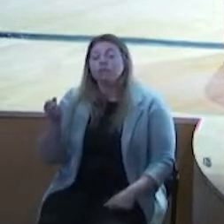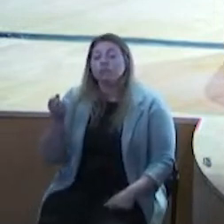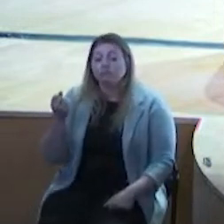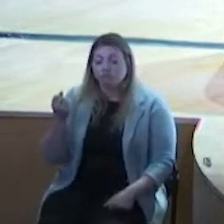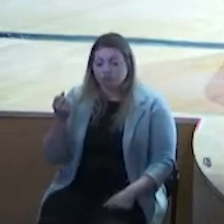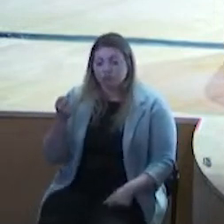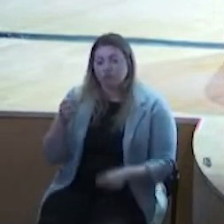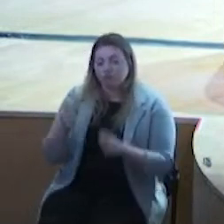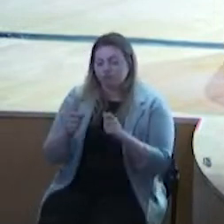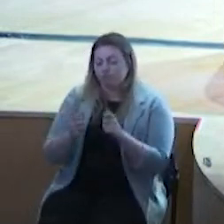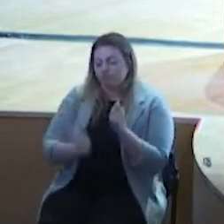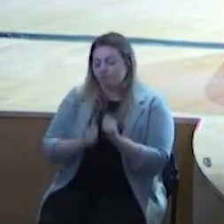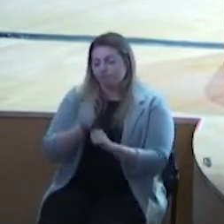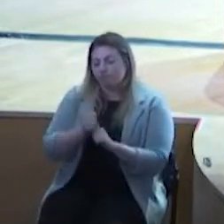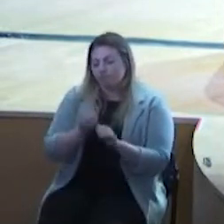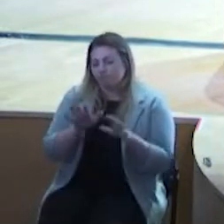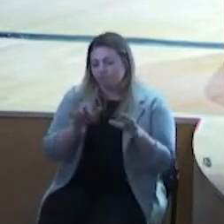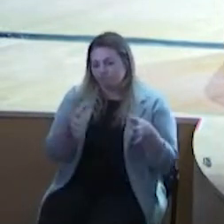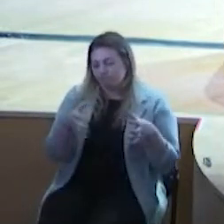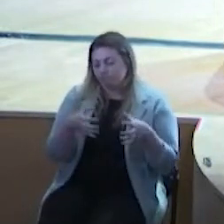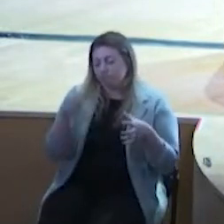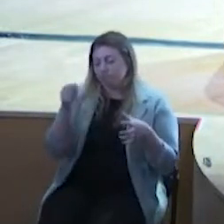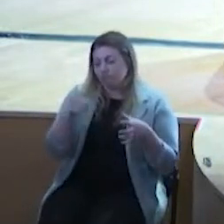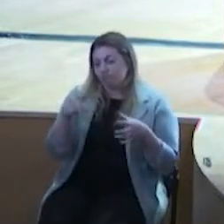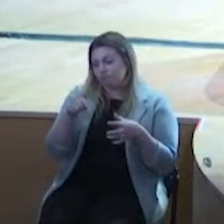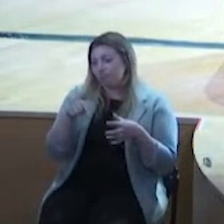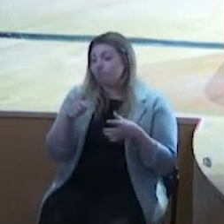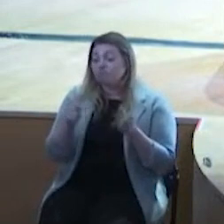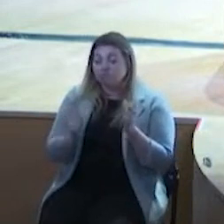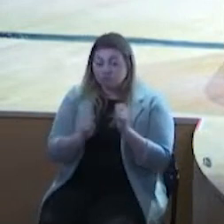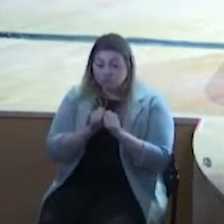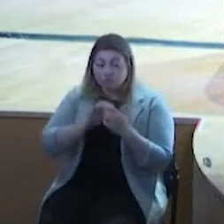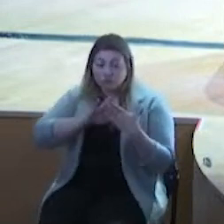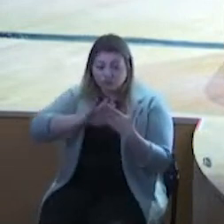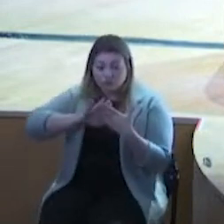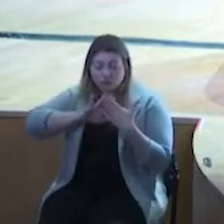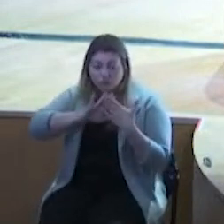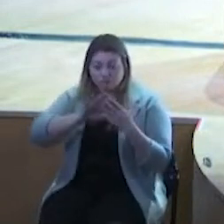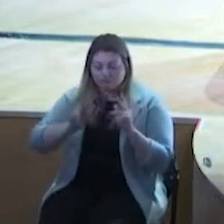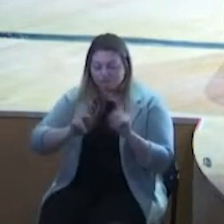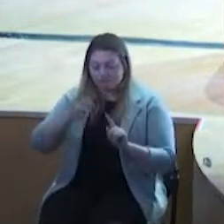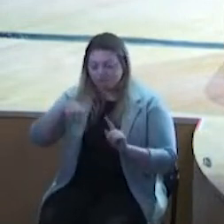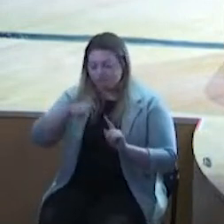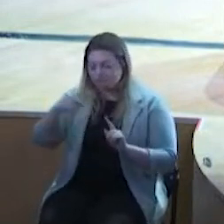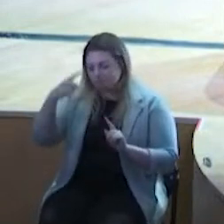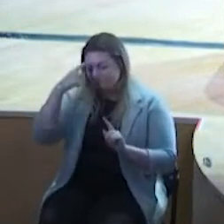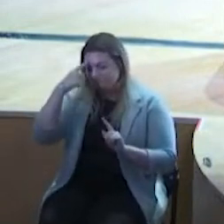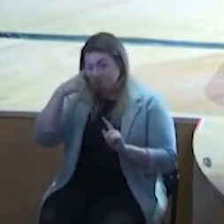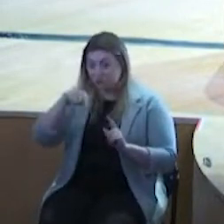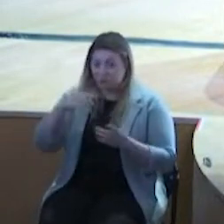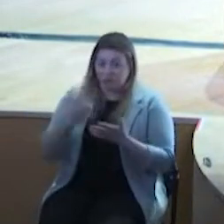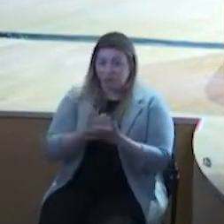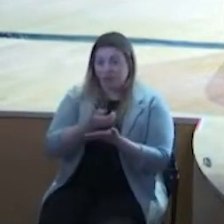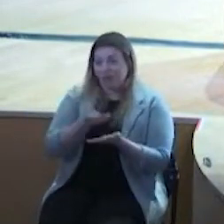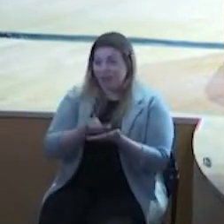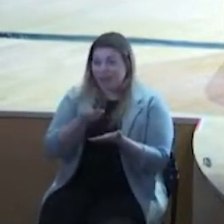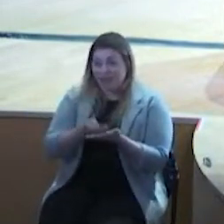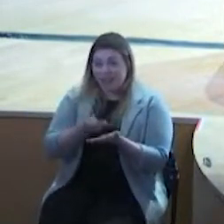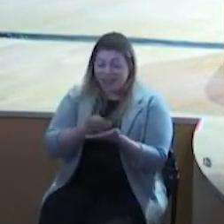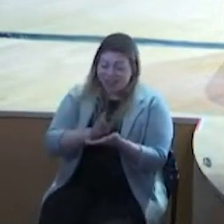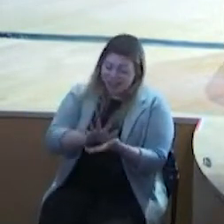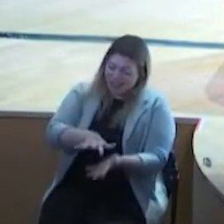But with most tribes, you know, and most community people think that you're making buku bucks at a